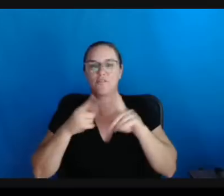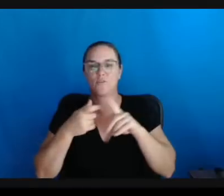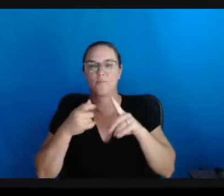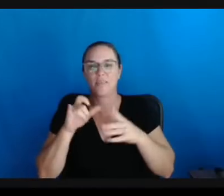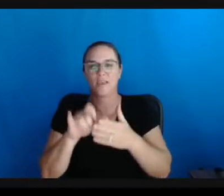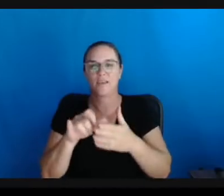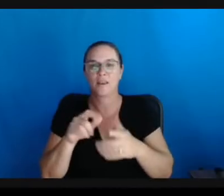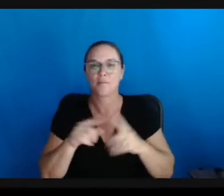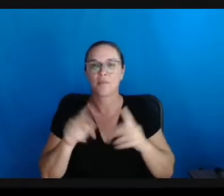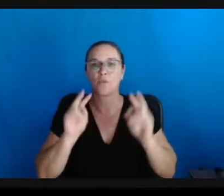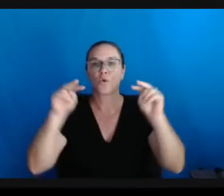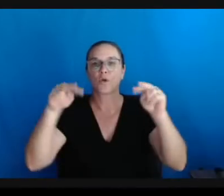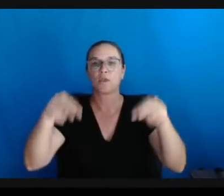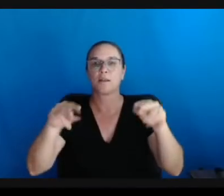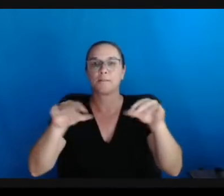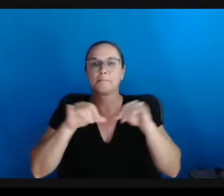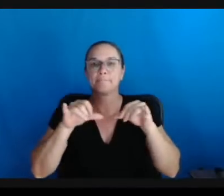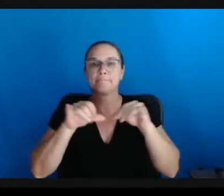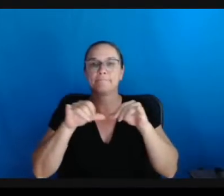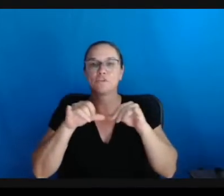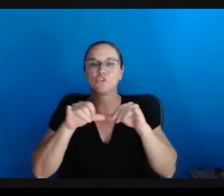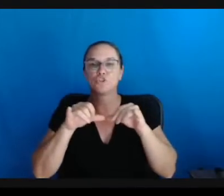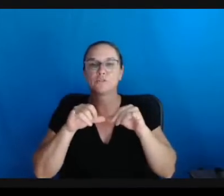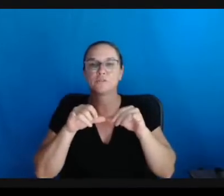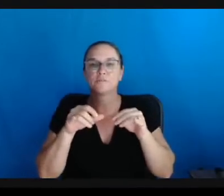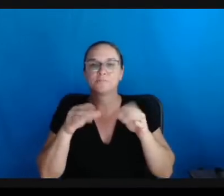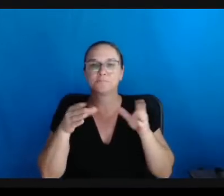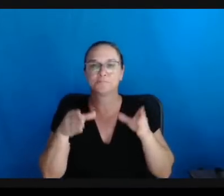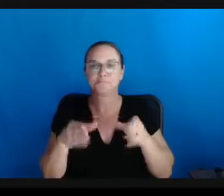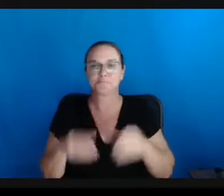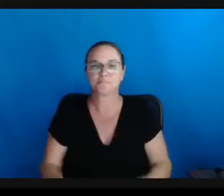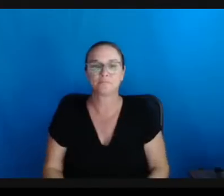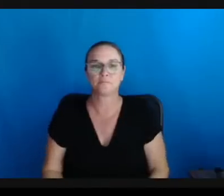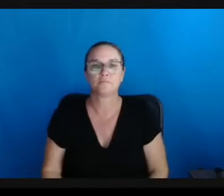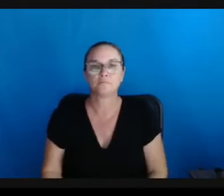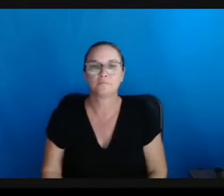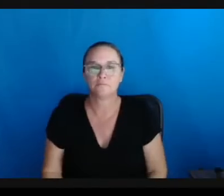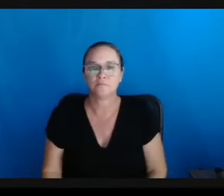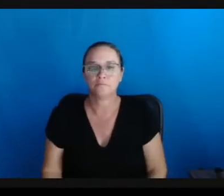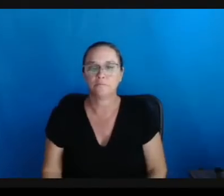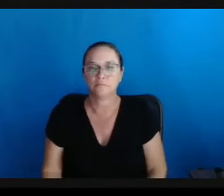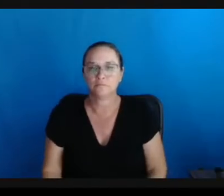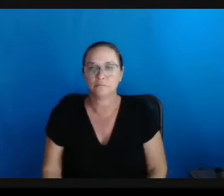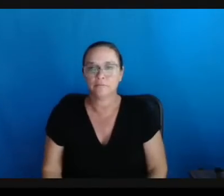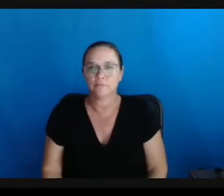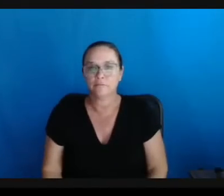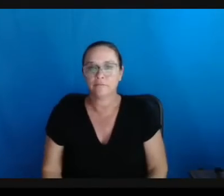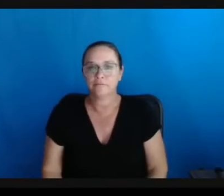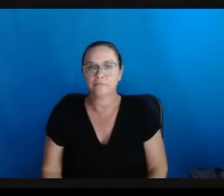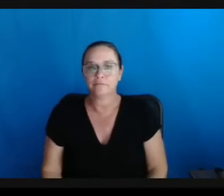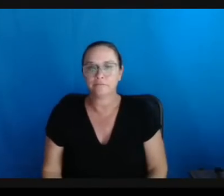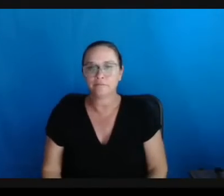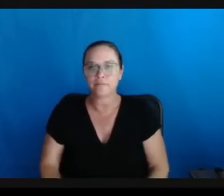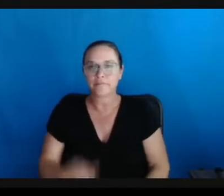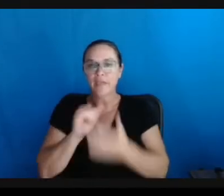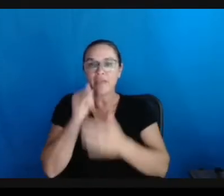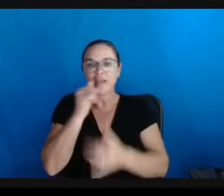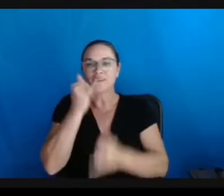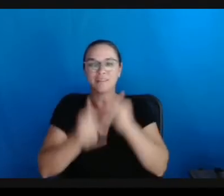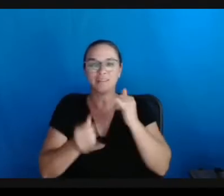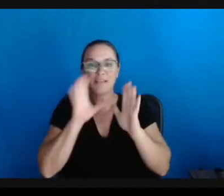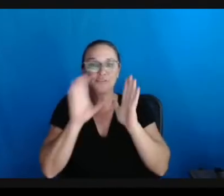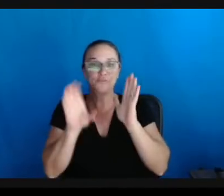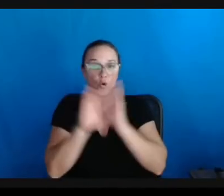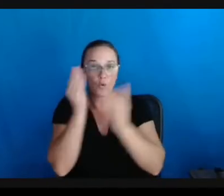in and measuring that distance from this point of view here. So that's the last photo release image from the USGS